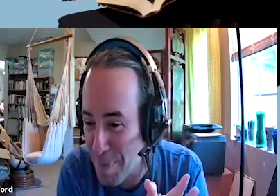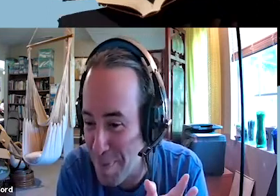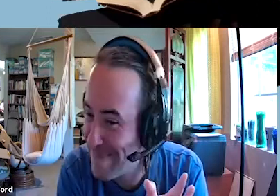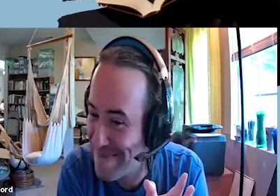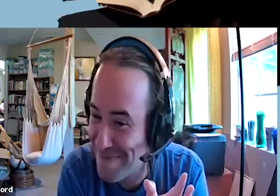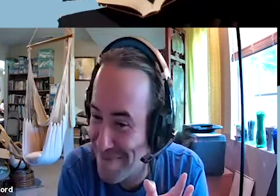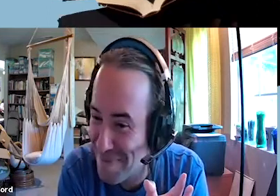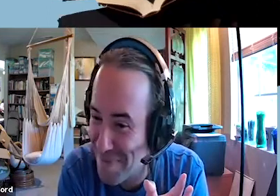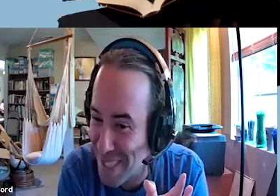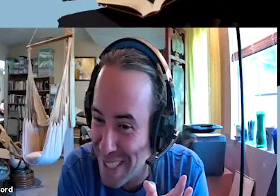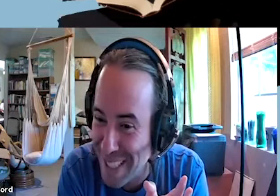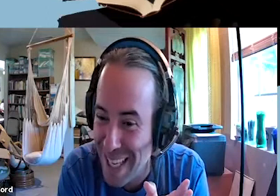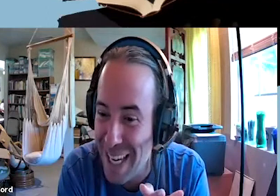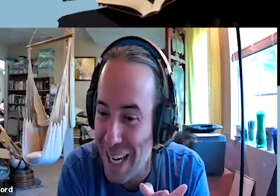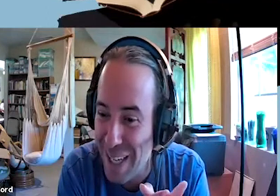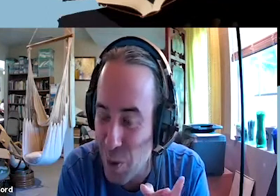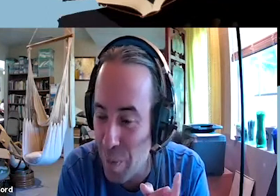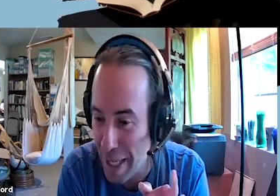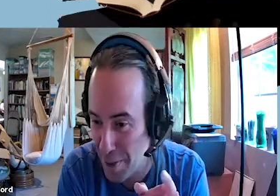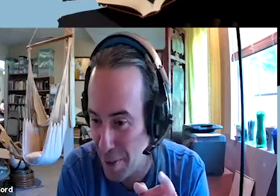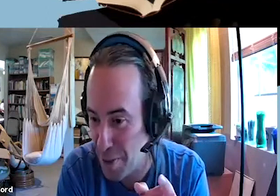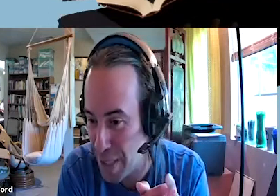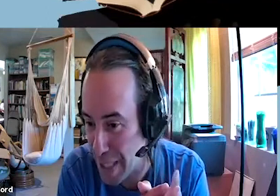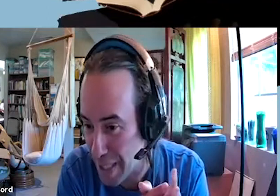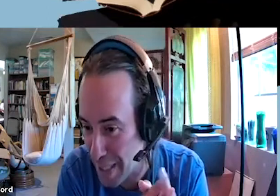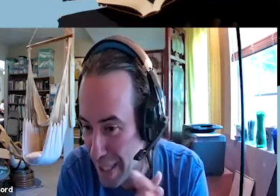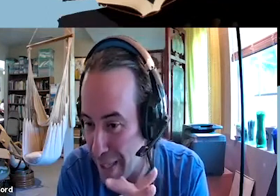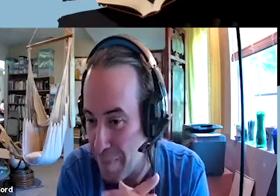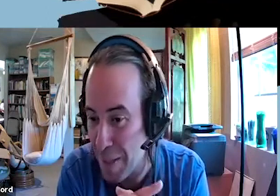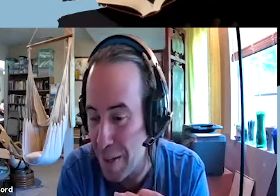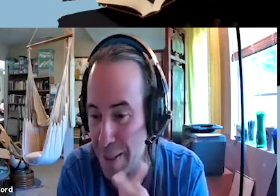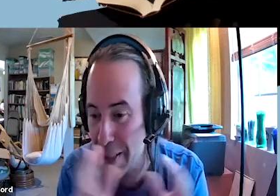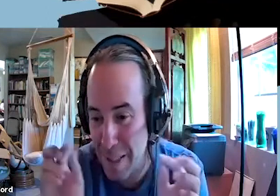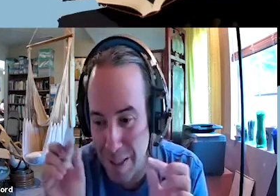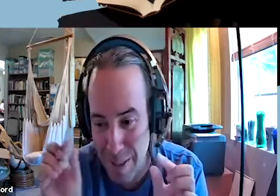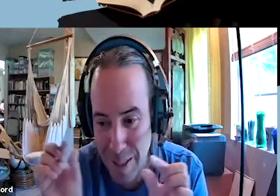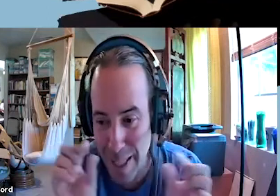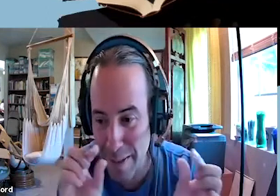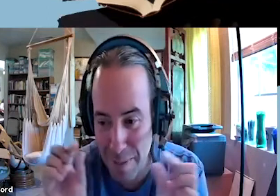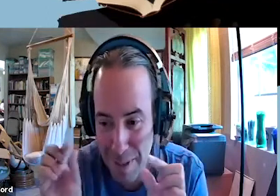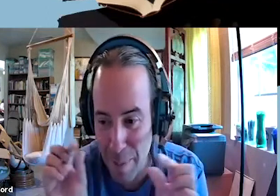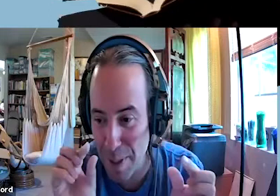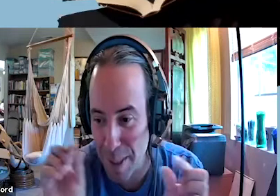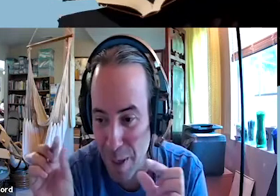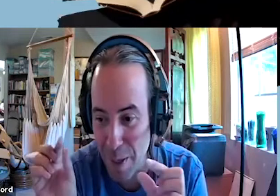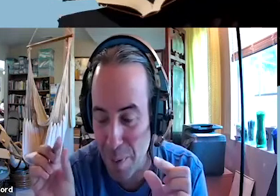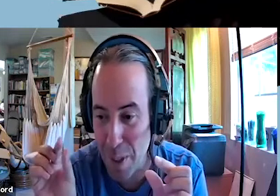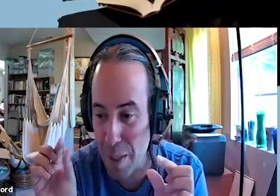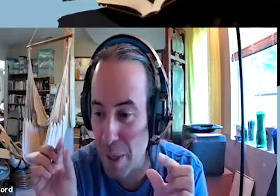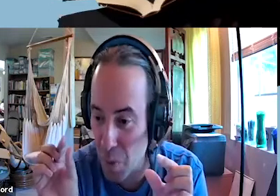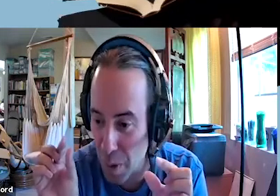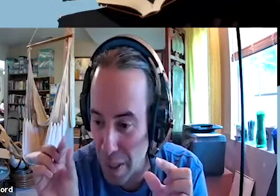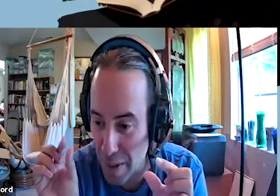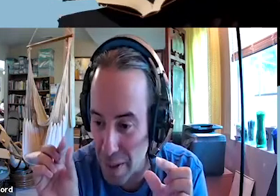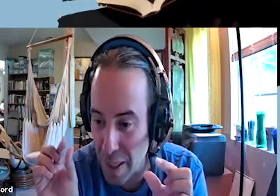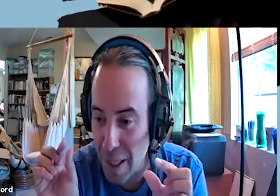claim, okay? Your manager is your dean, and there's a slight nebulous area when we're